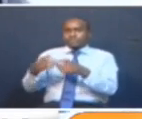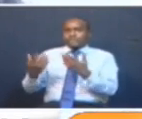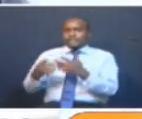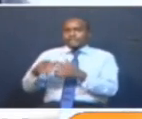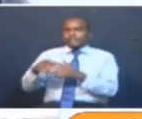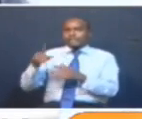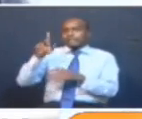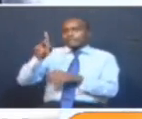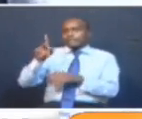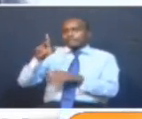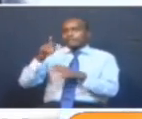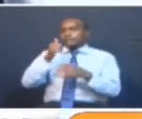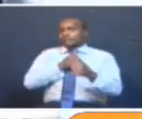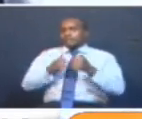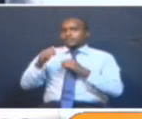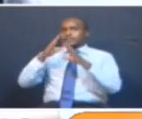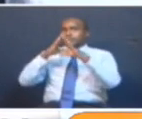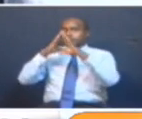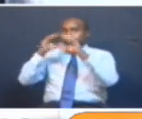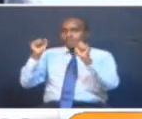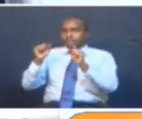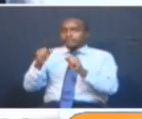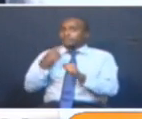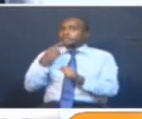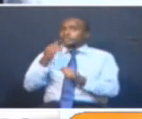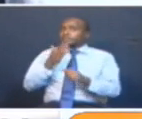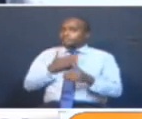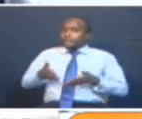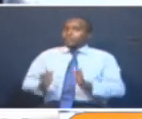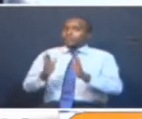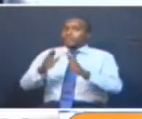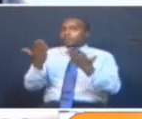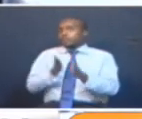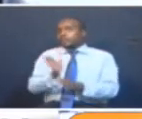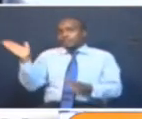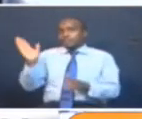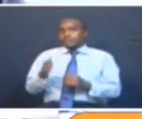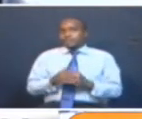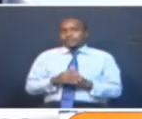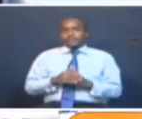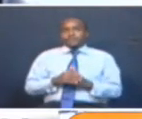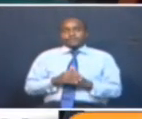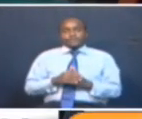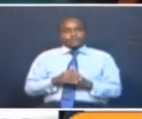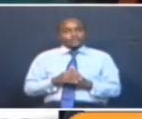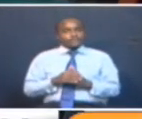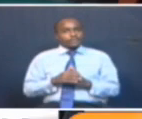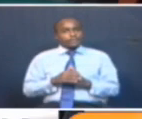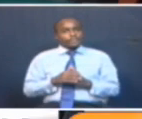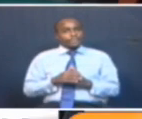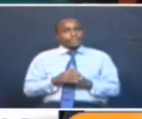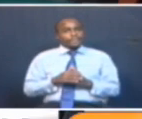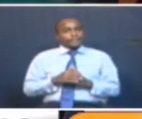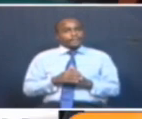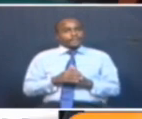Kagame who, you know, who will say, you know what, it's either my way or the highway. Yeah, that's right. Well, I would like